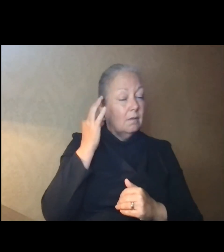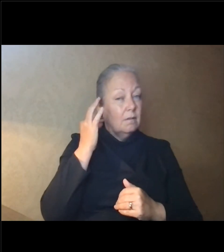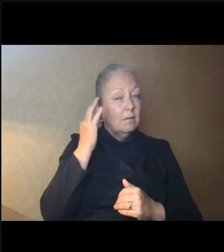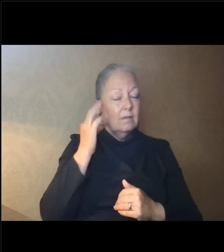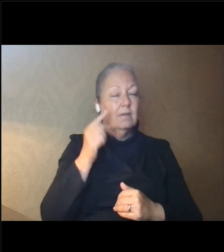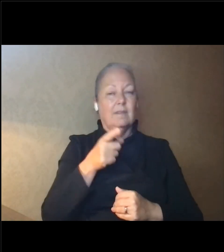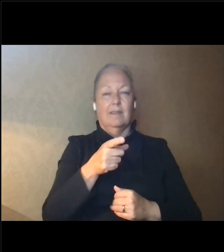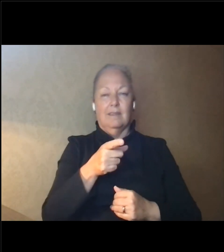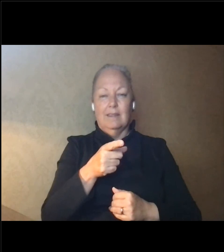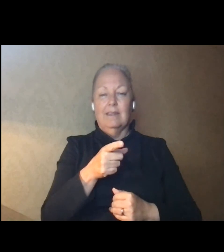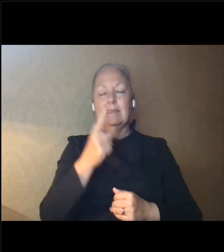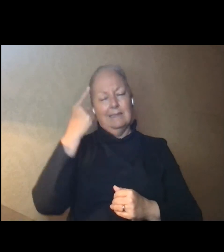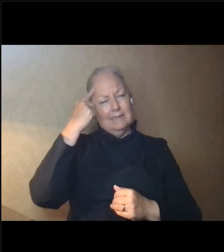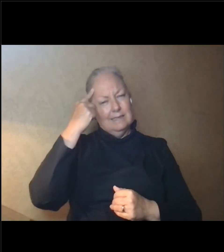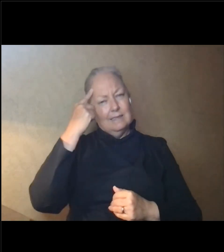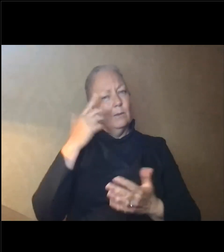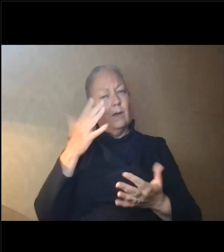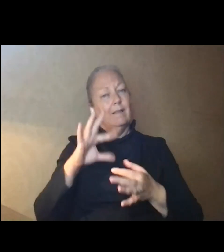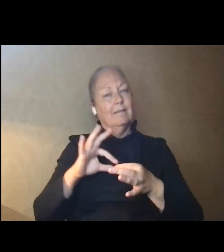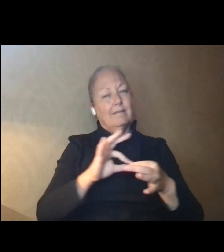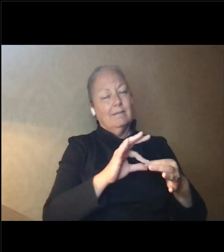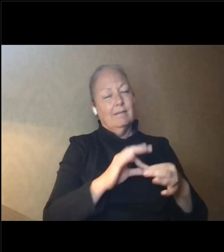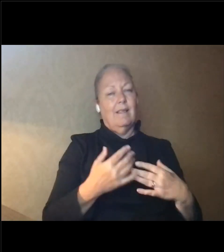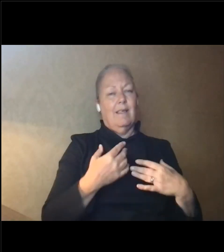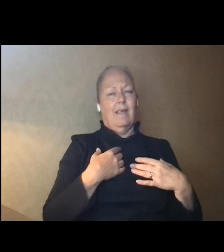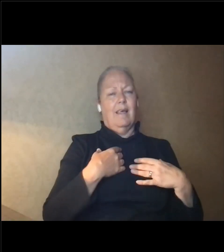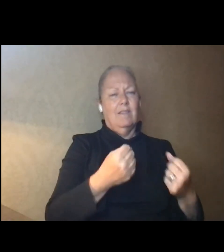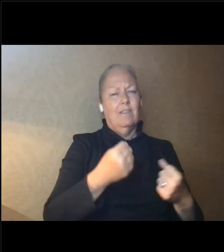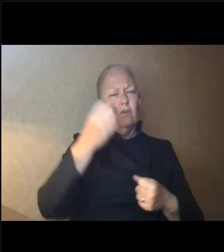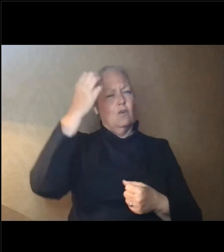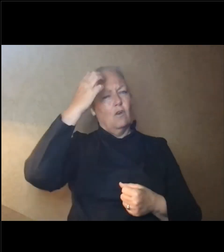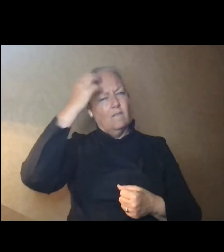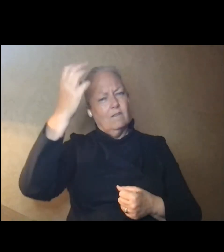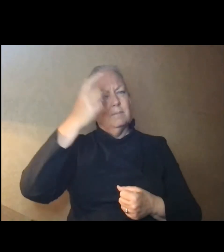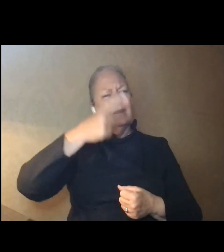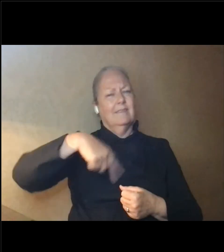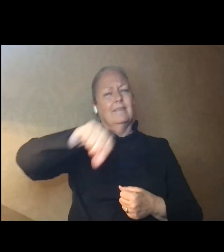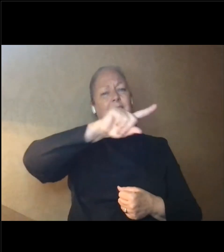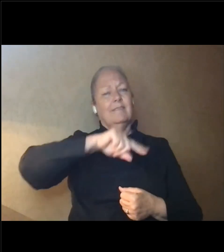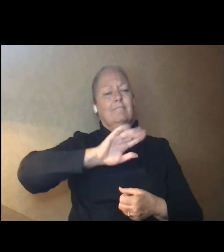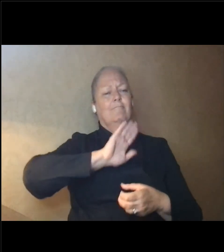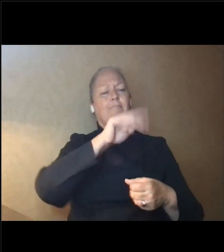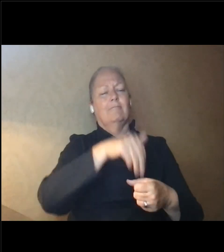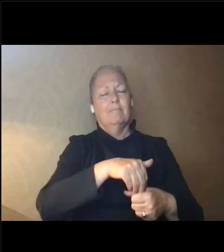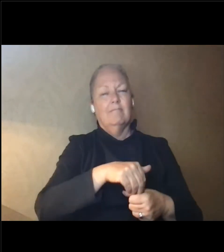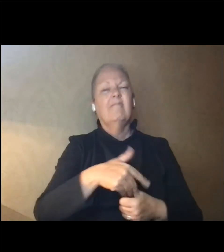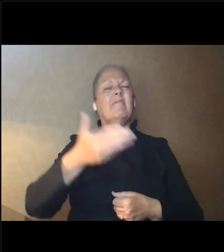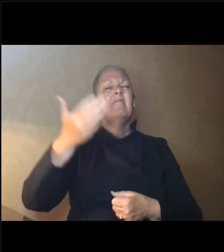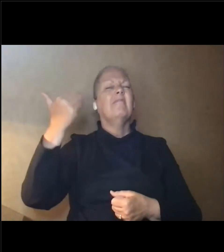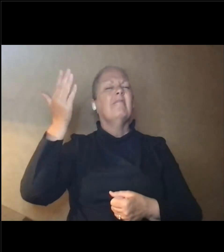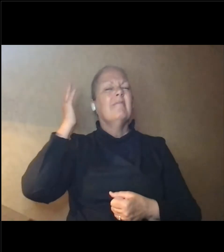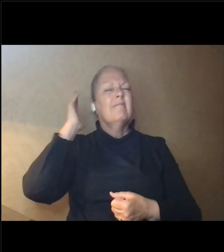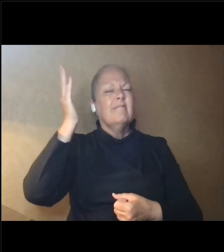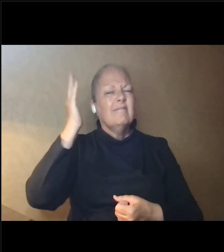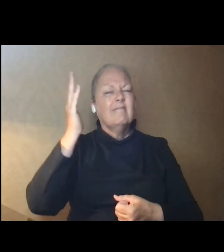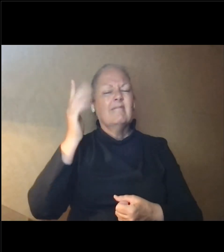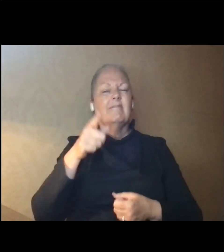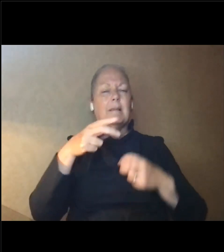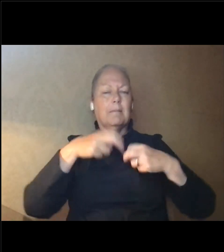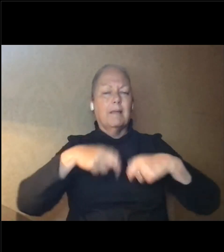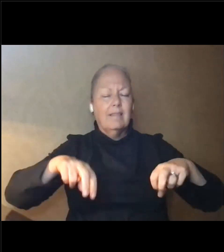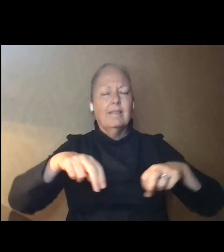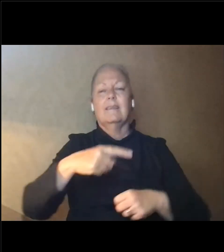health governance bodies. And then our previous speakers, they also talk about integration